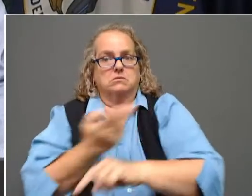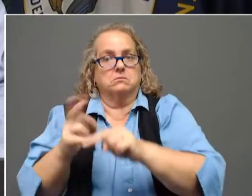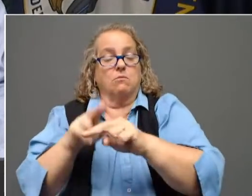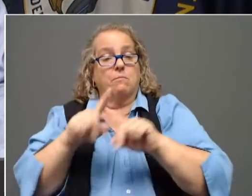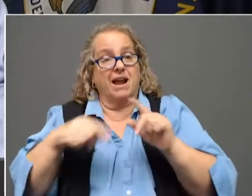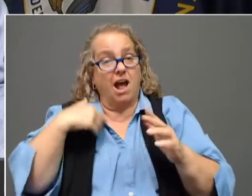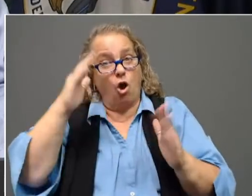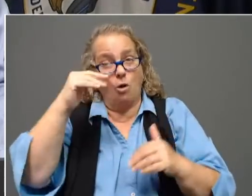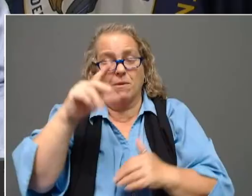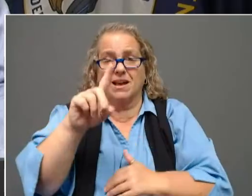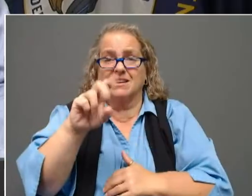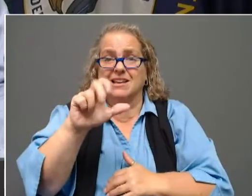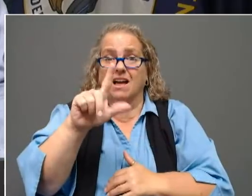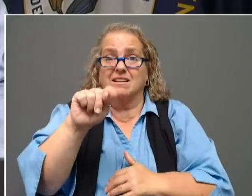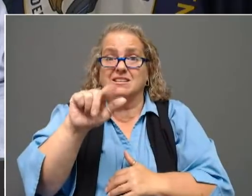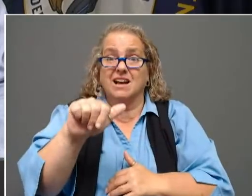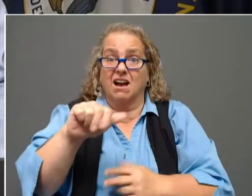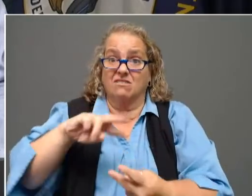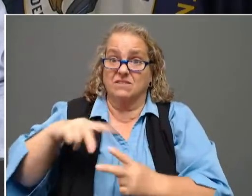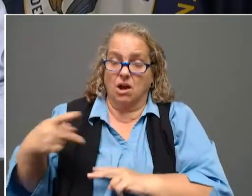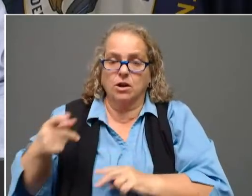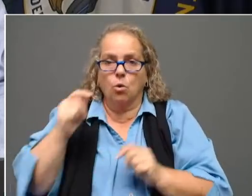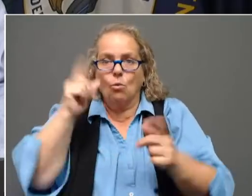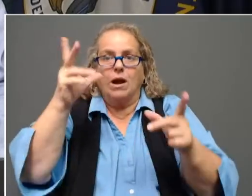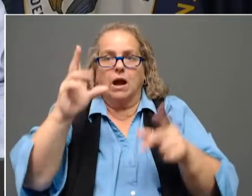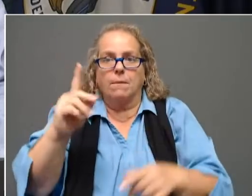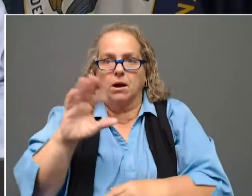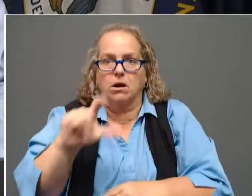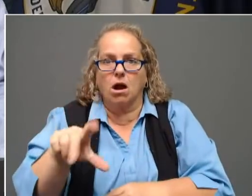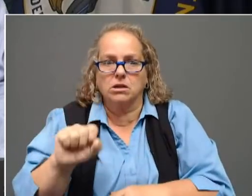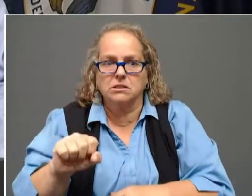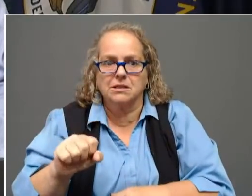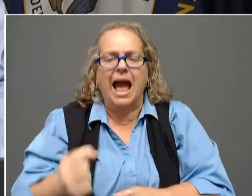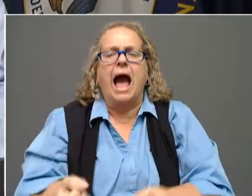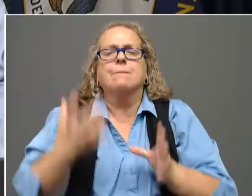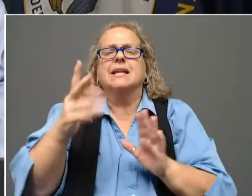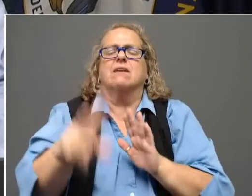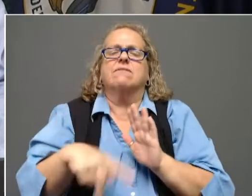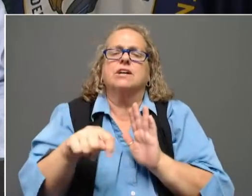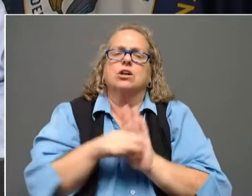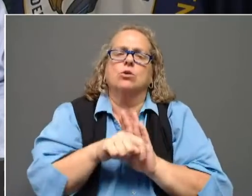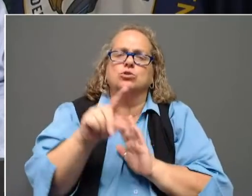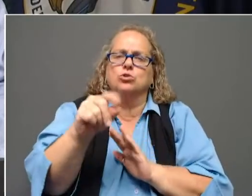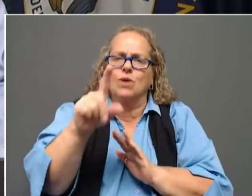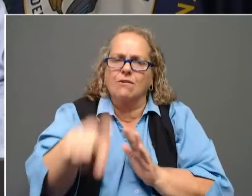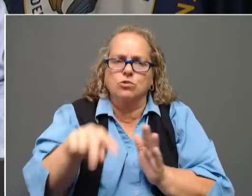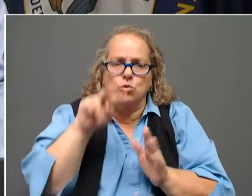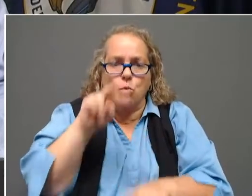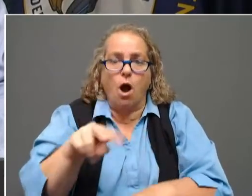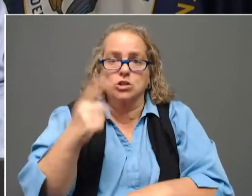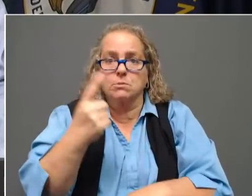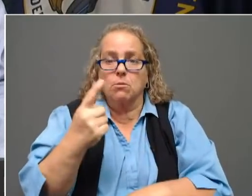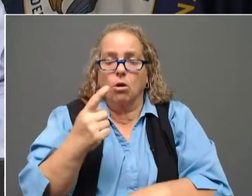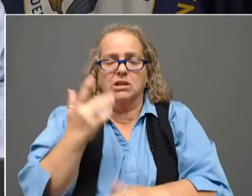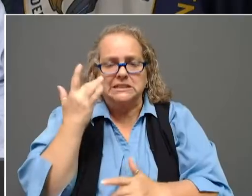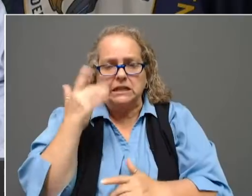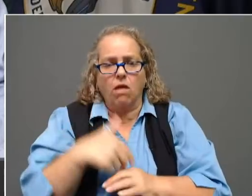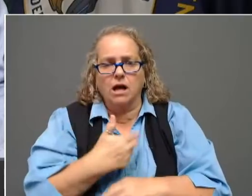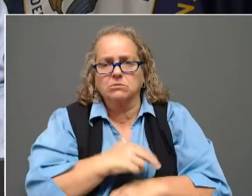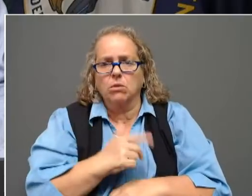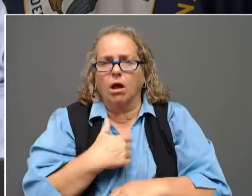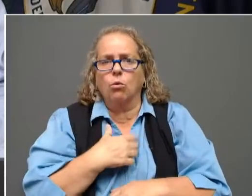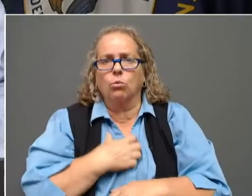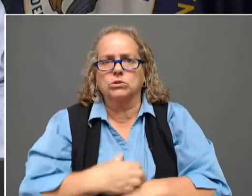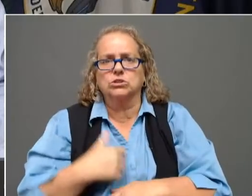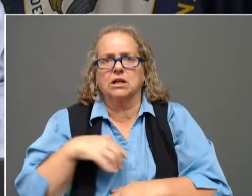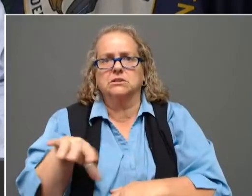many videos do we have to watch of somebody saying, I just wish I'd taken it, when they are horrifically sick? How many videos do we have to